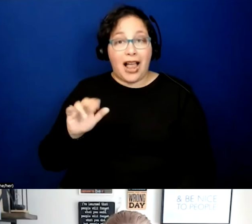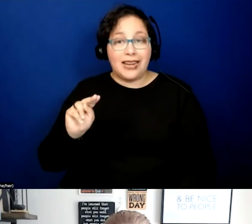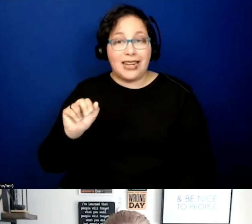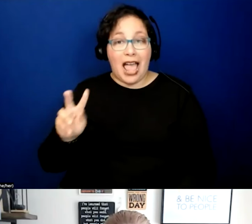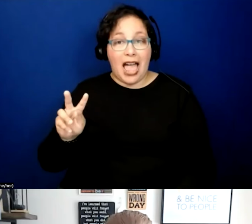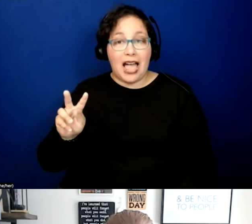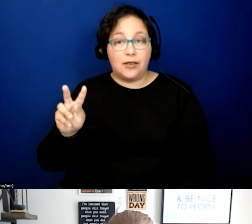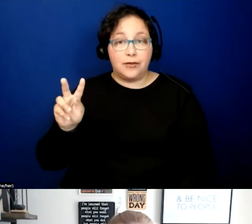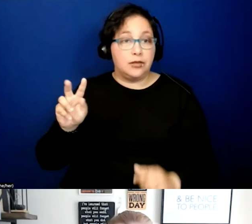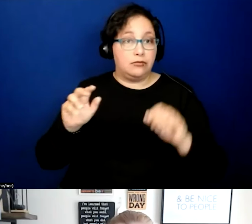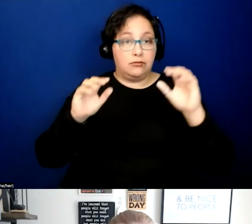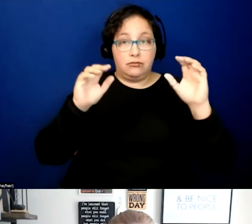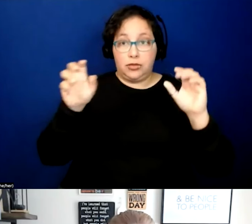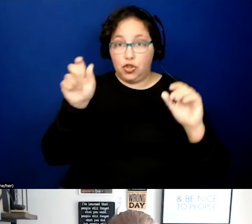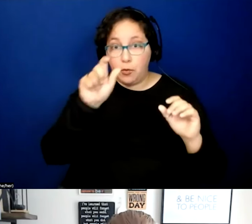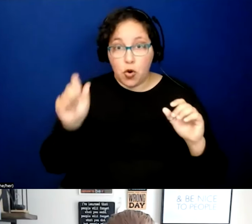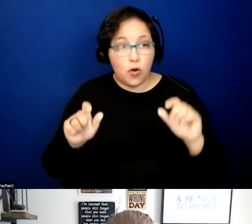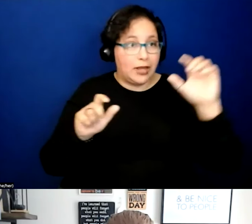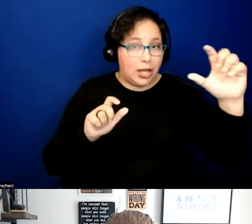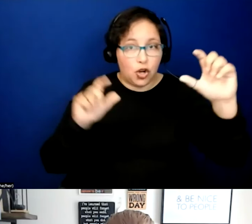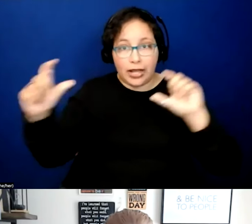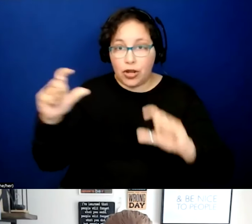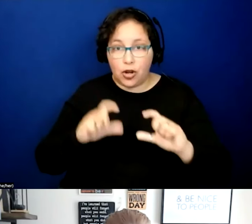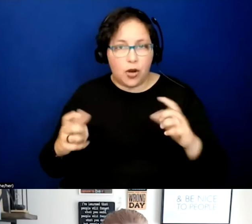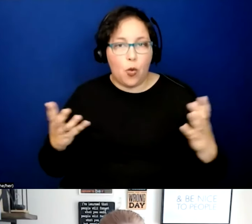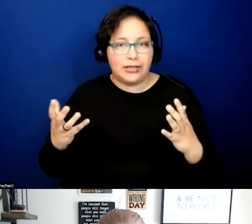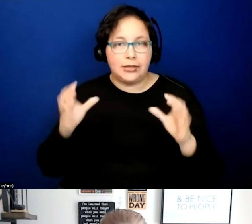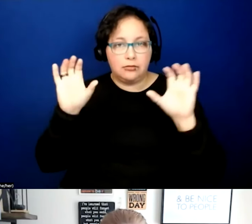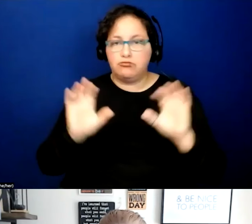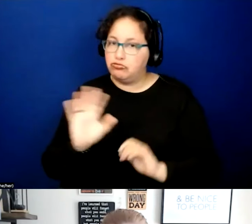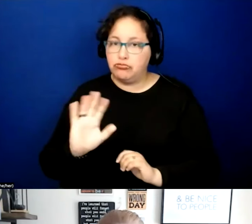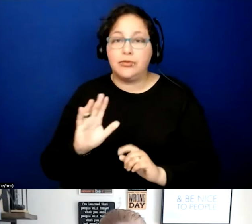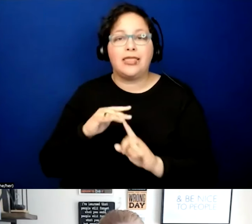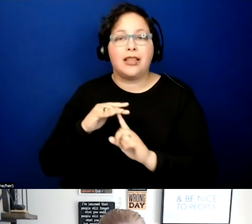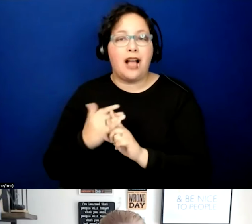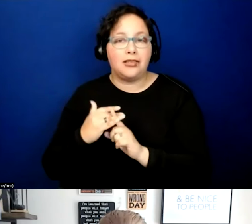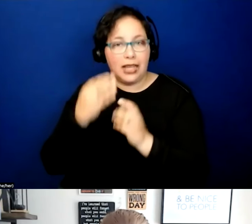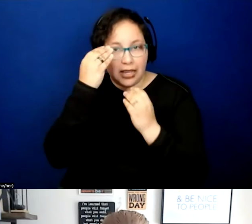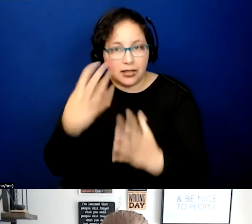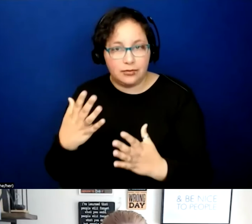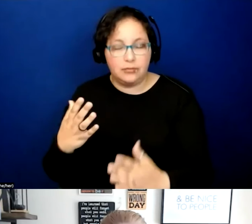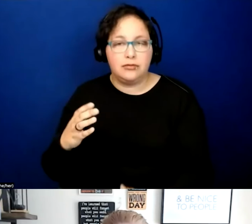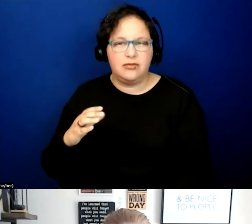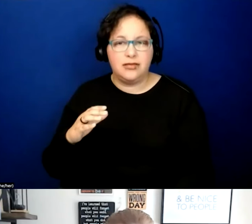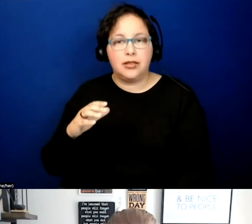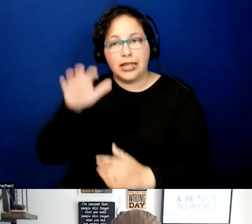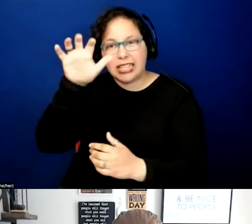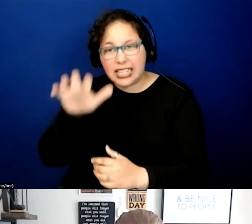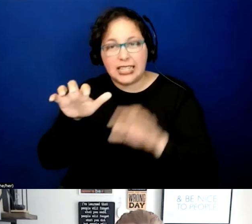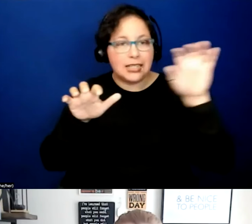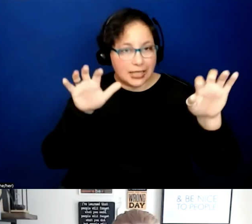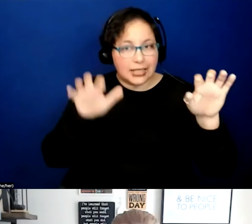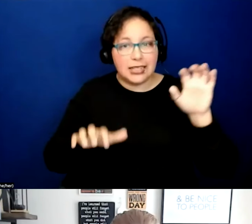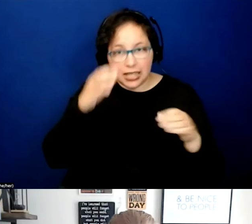also about the structure of the content. It's not just, where the content lives in the page, but how structured is